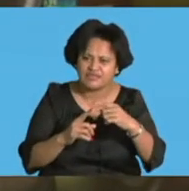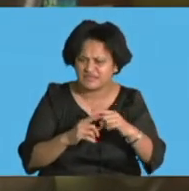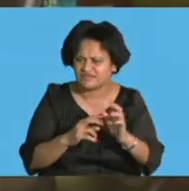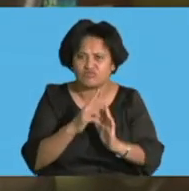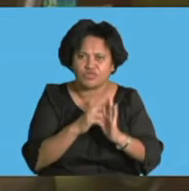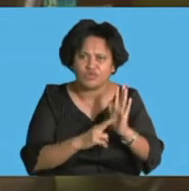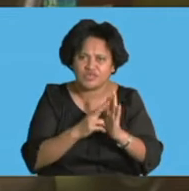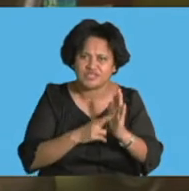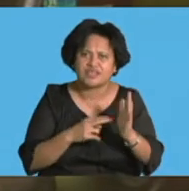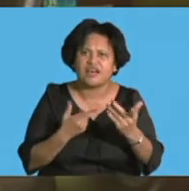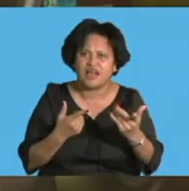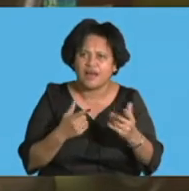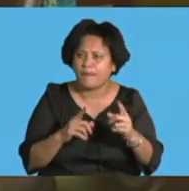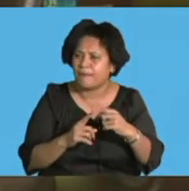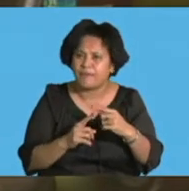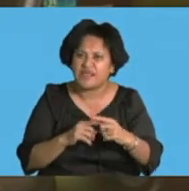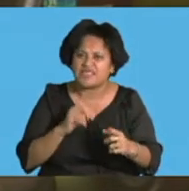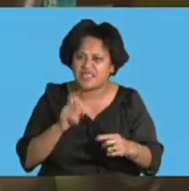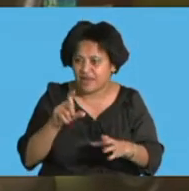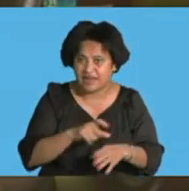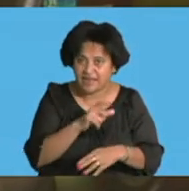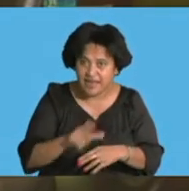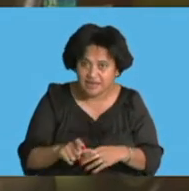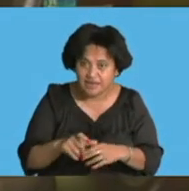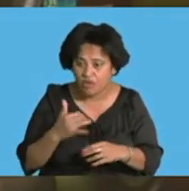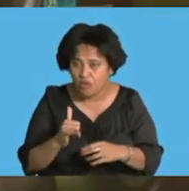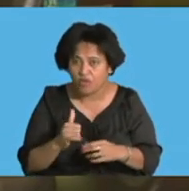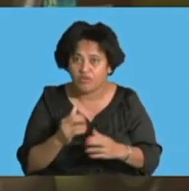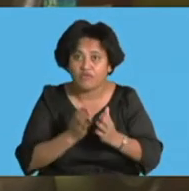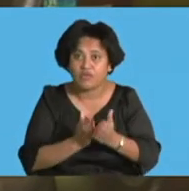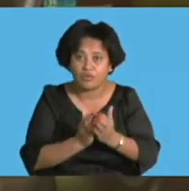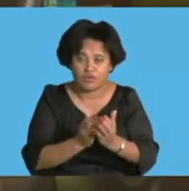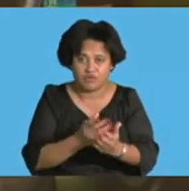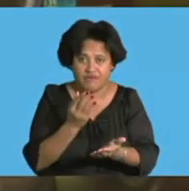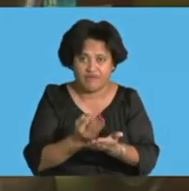cancellation and fares and encourage new entrants into the sector.